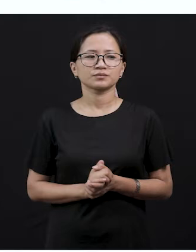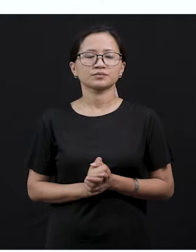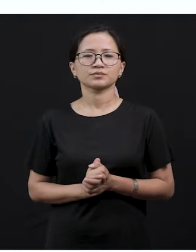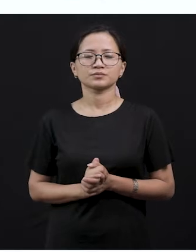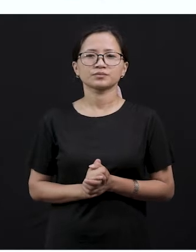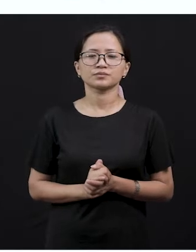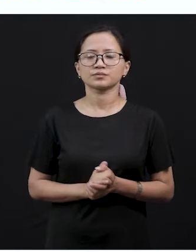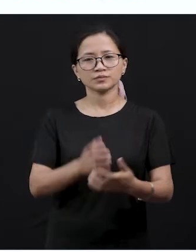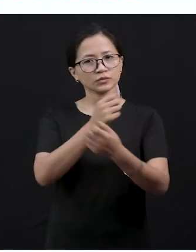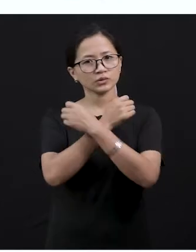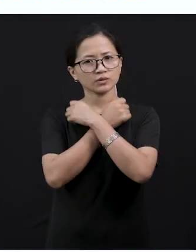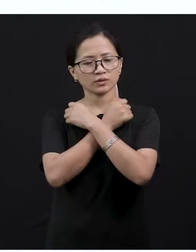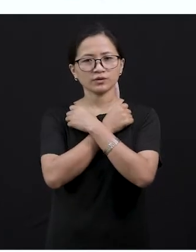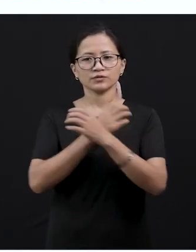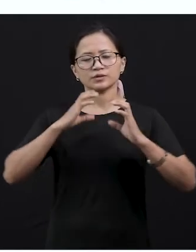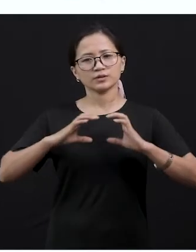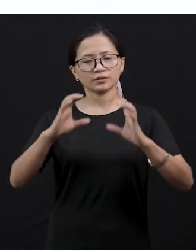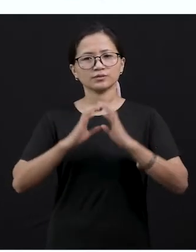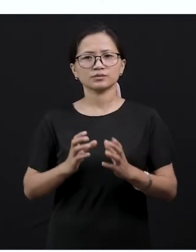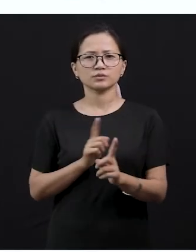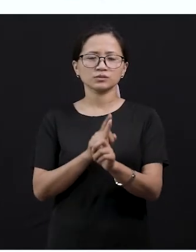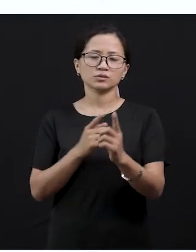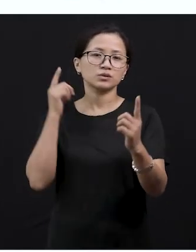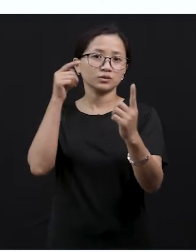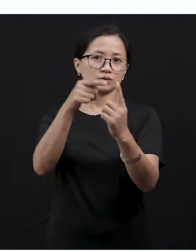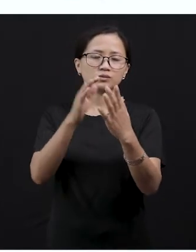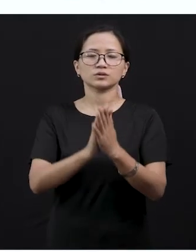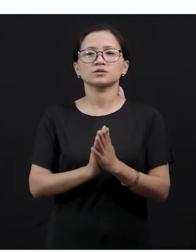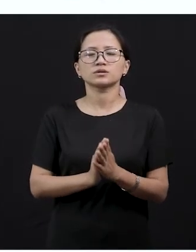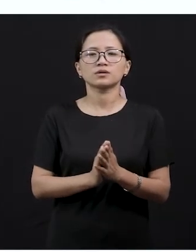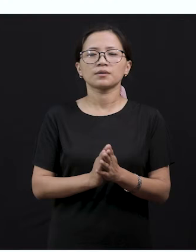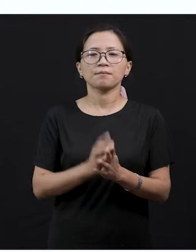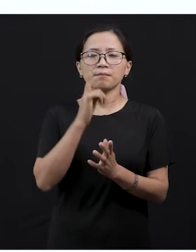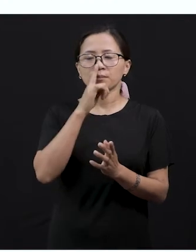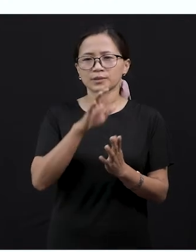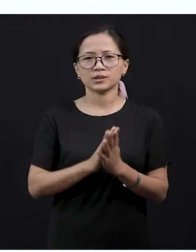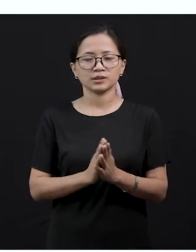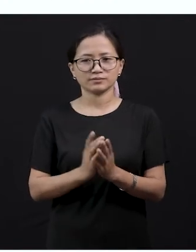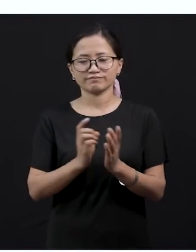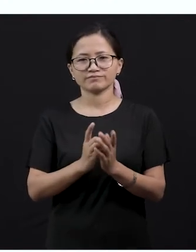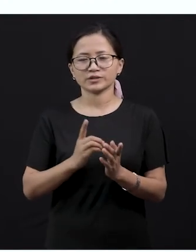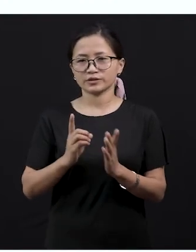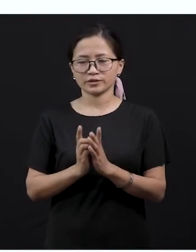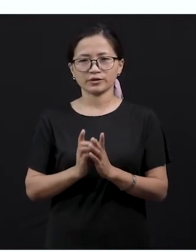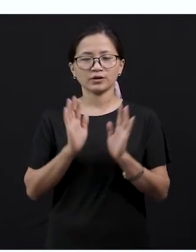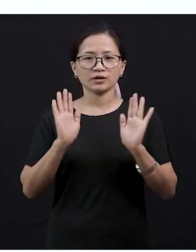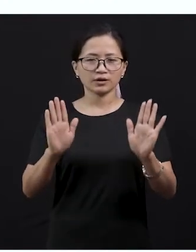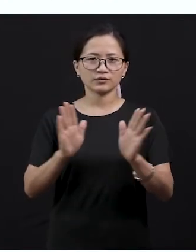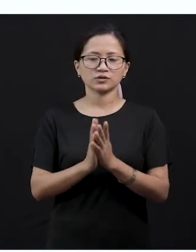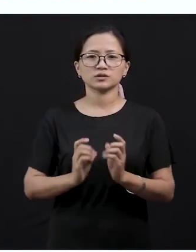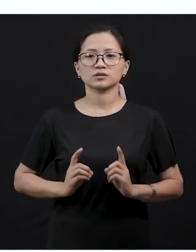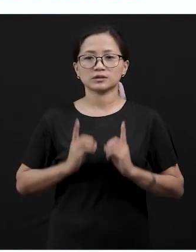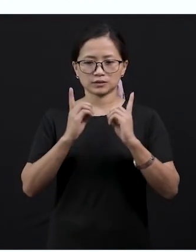that they are loving and caring towards their mother. They are disciplined. See, the 4 girls, though they